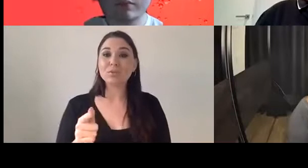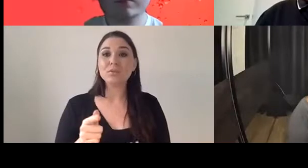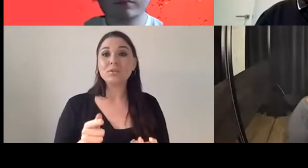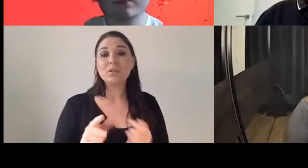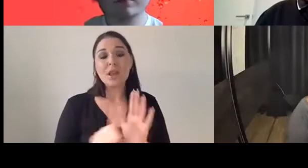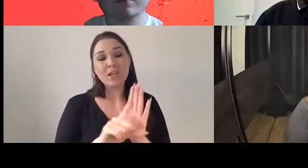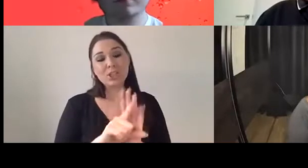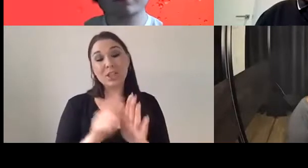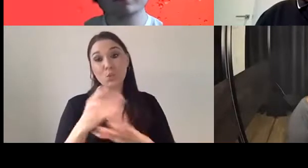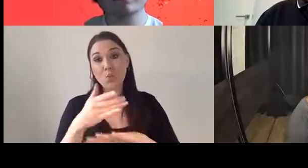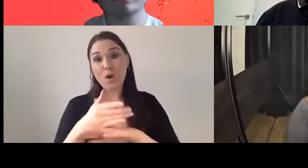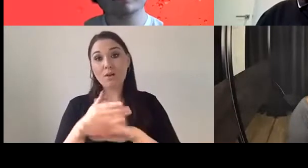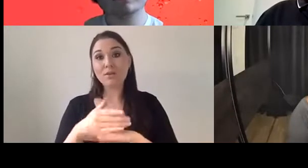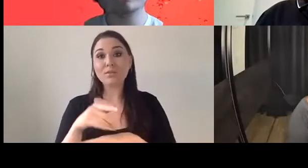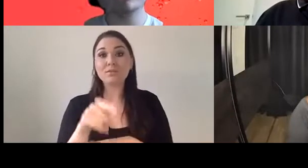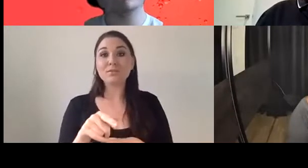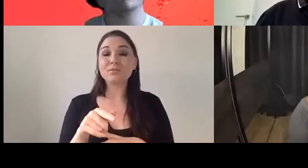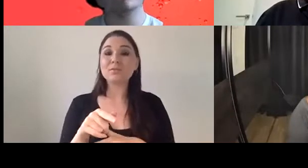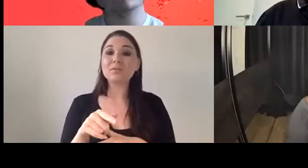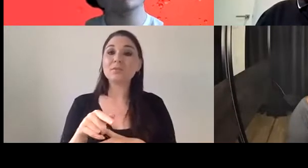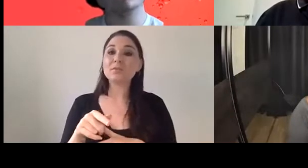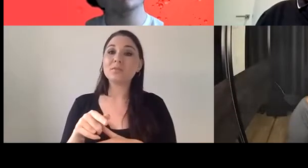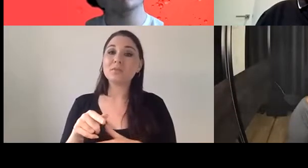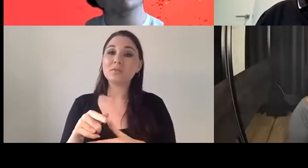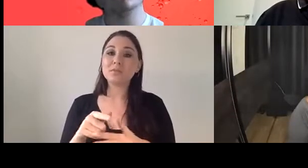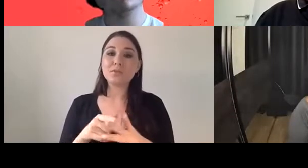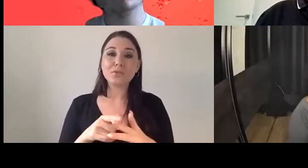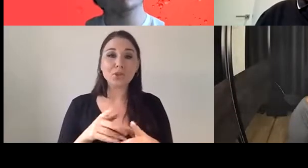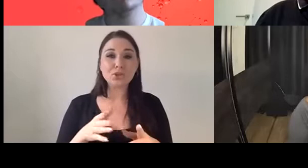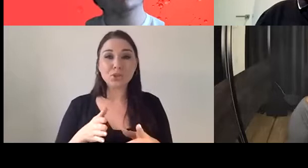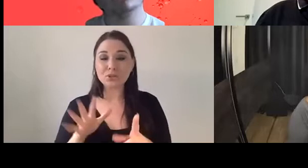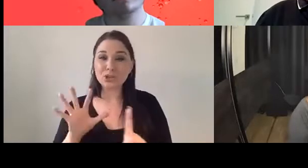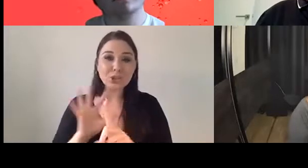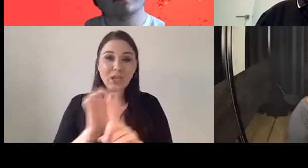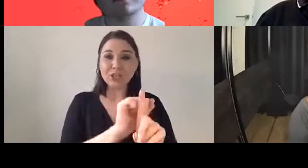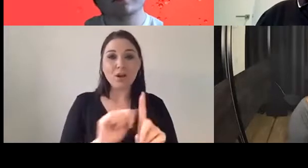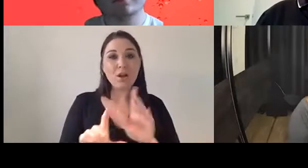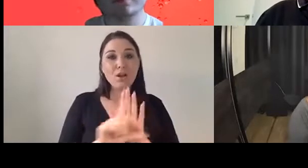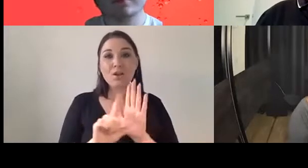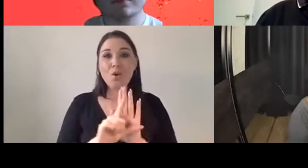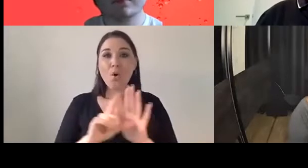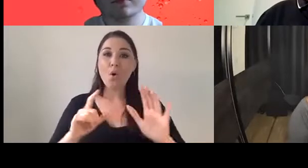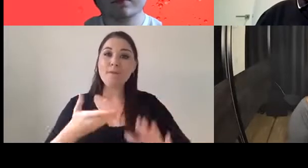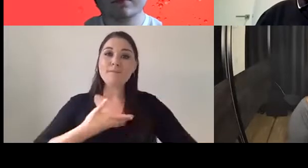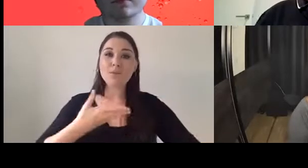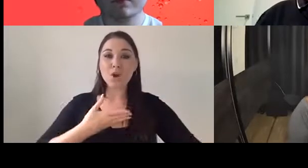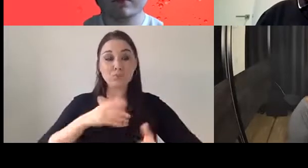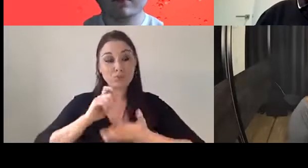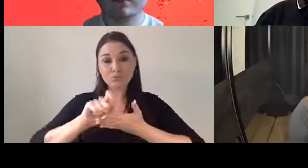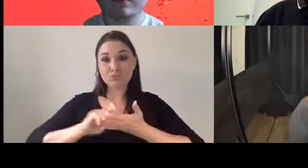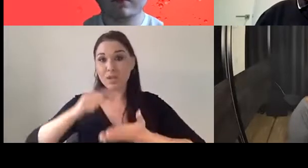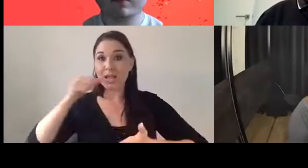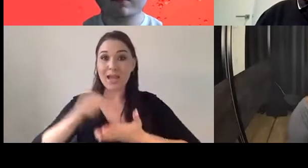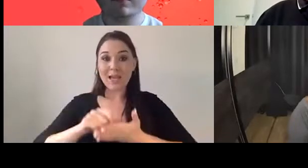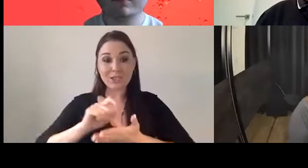works in the US particularly is that there's a number of ambulance chaser law firms out there, and they will write you a letter and they will say, your